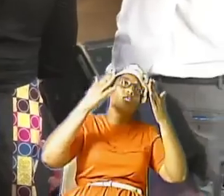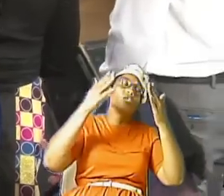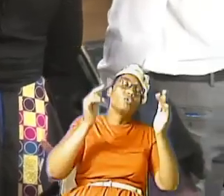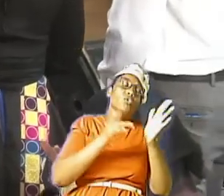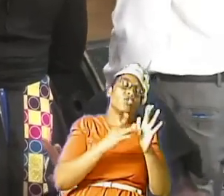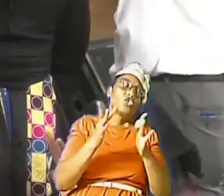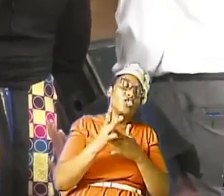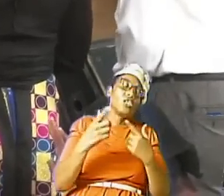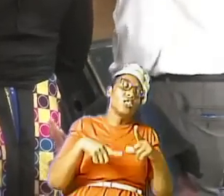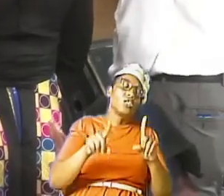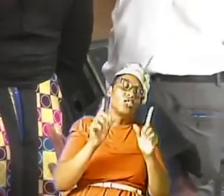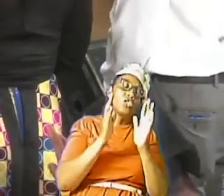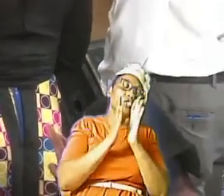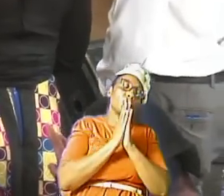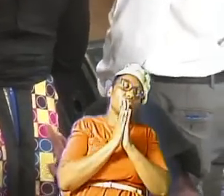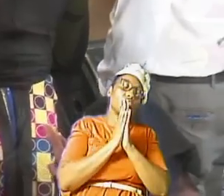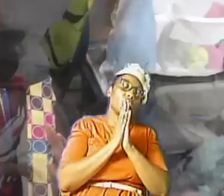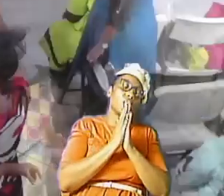Let us pray.